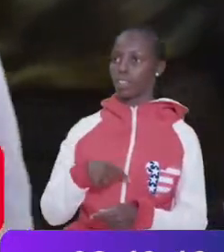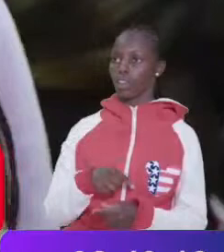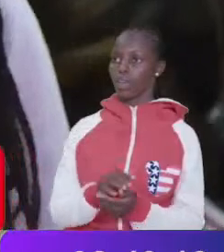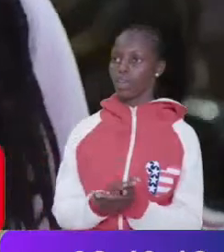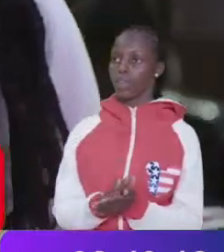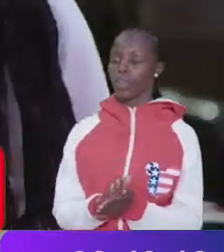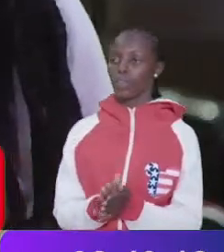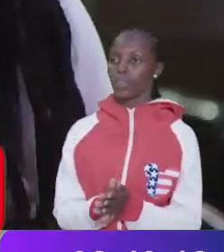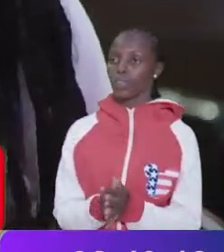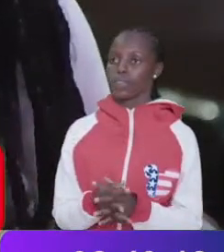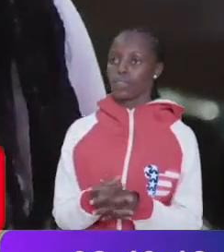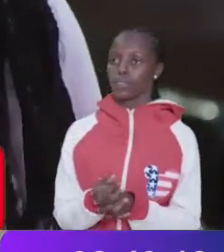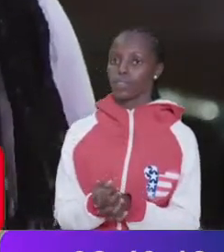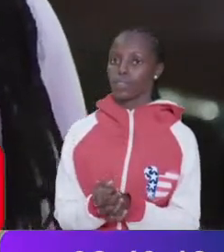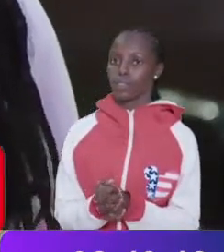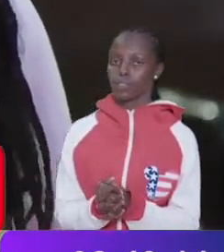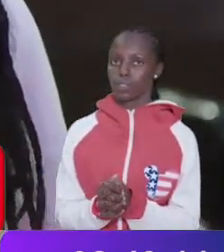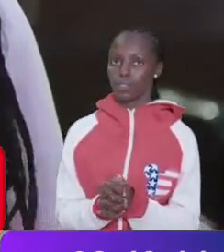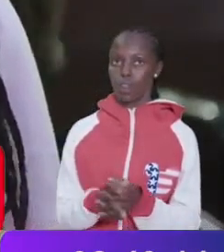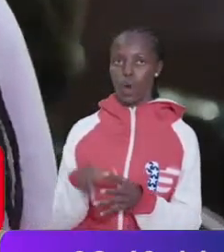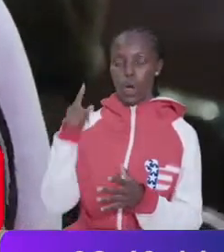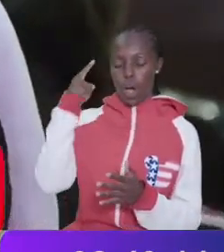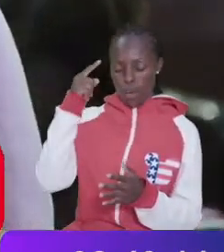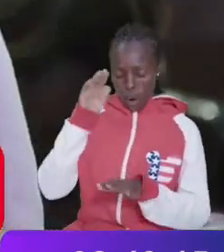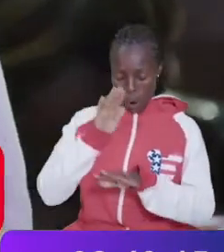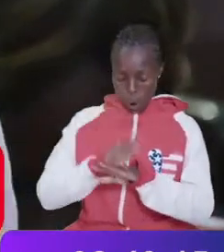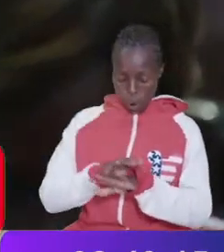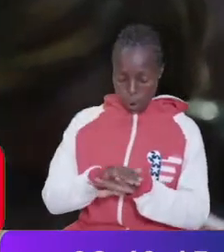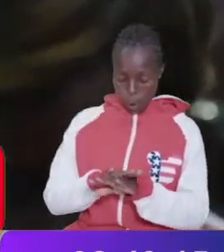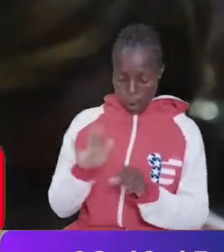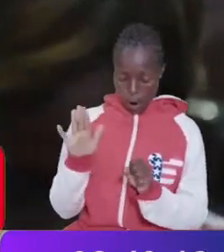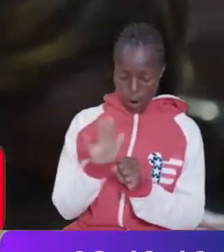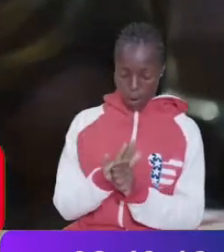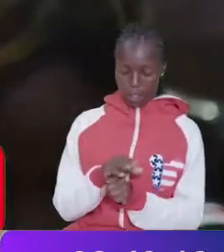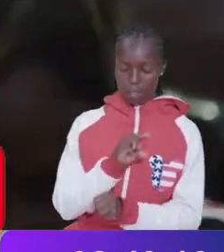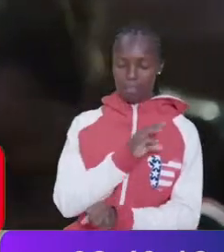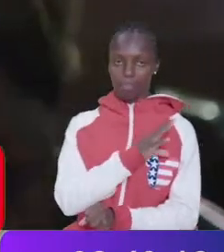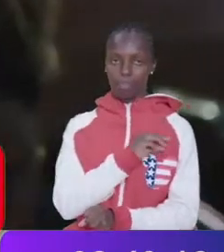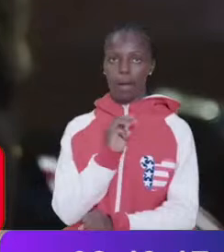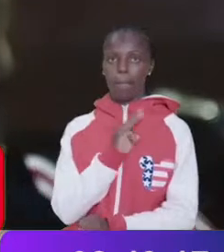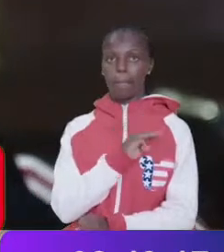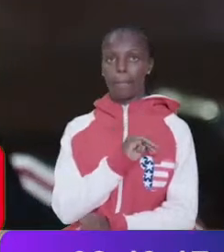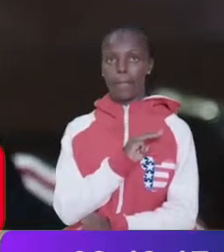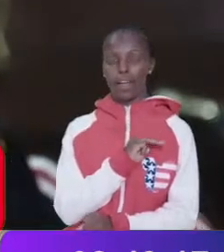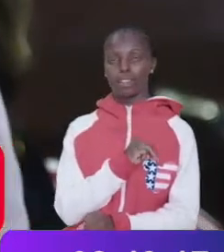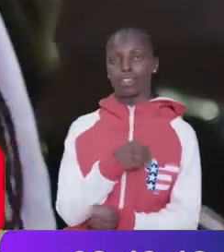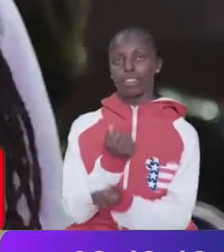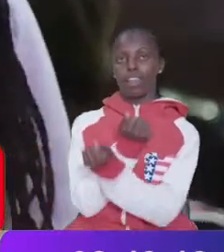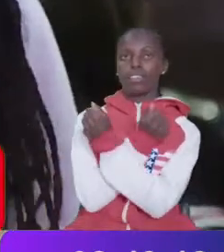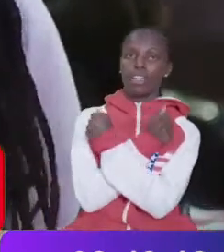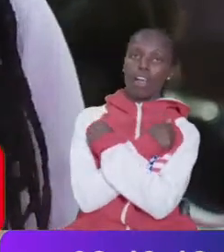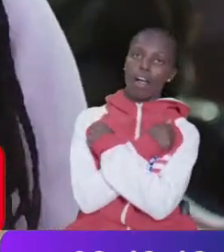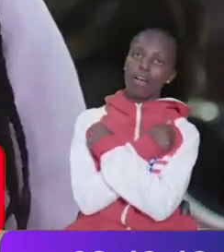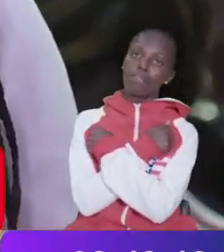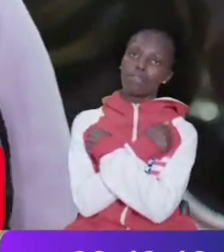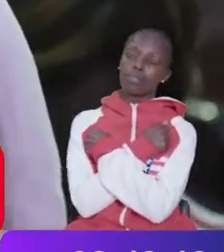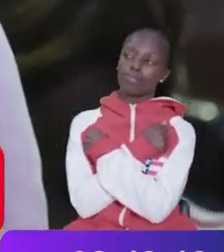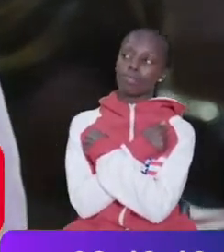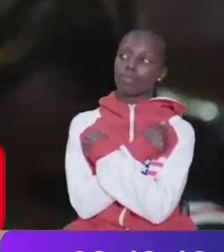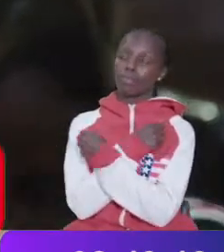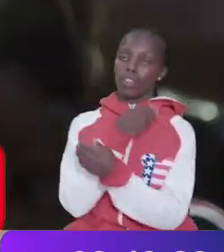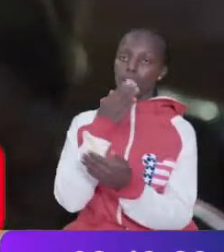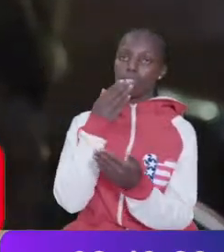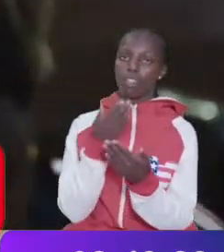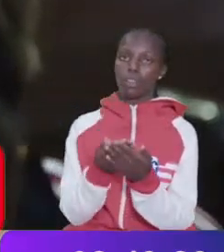because of your goodness. Because of your goodness, because of your mercy, because of your loving kindness, oh God of my Father. Twakushukuru